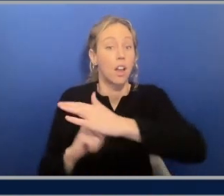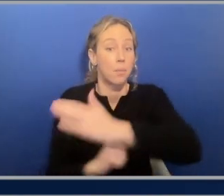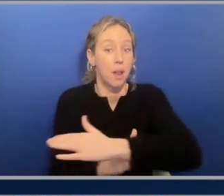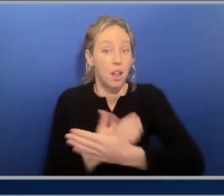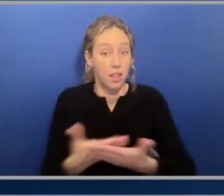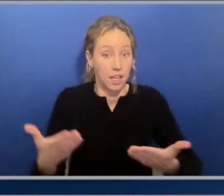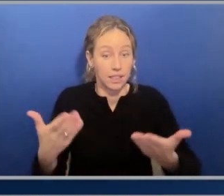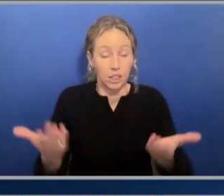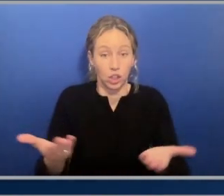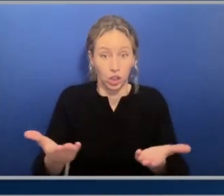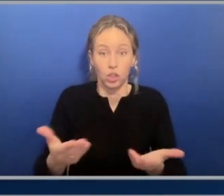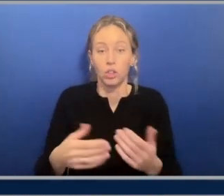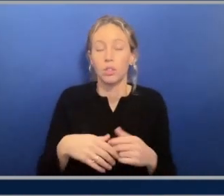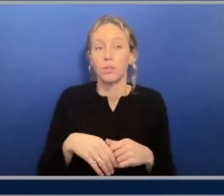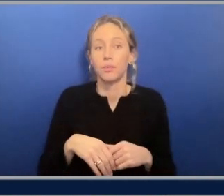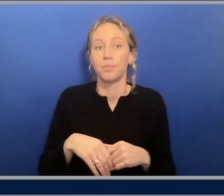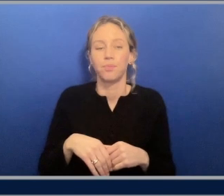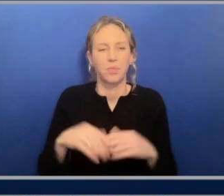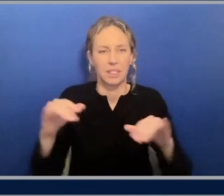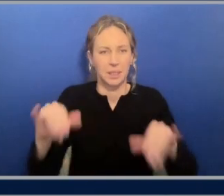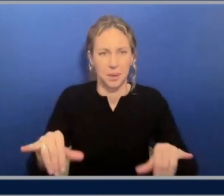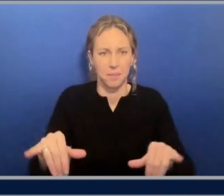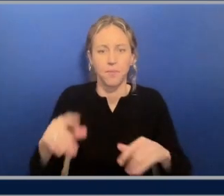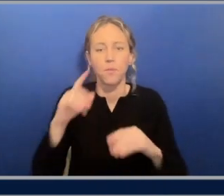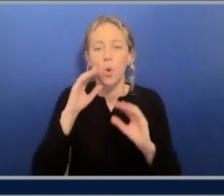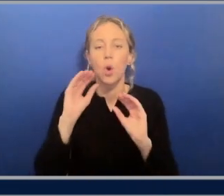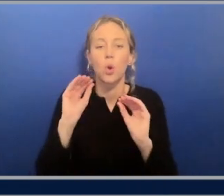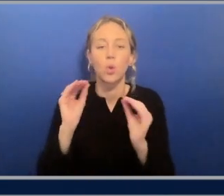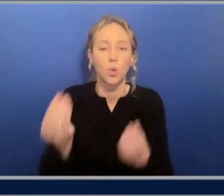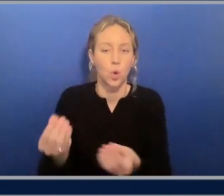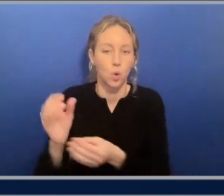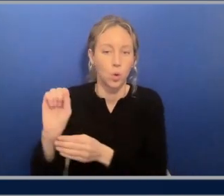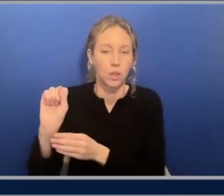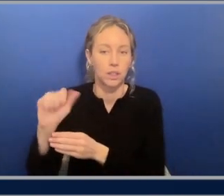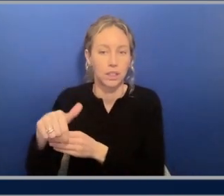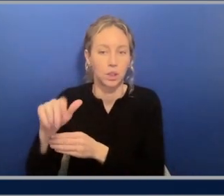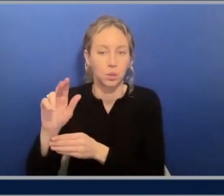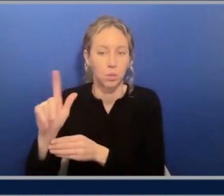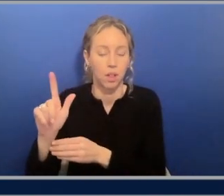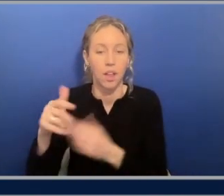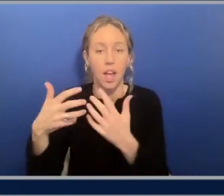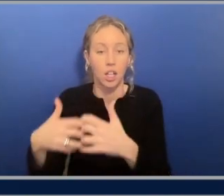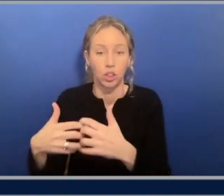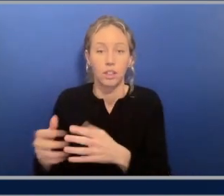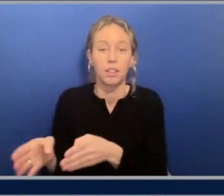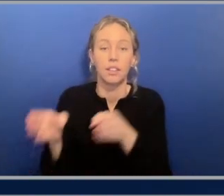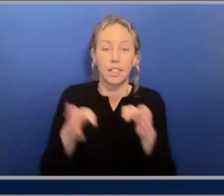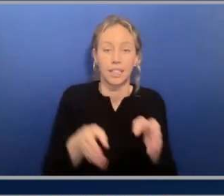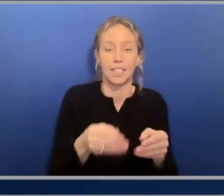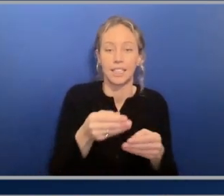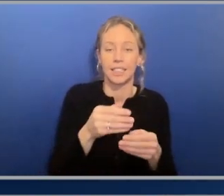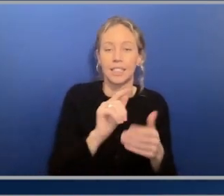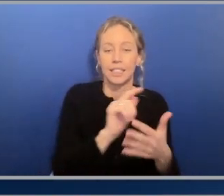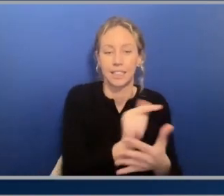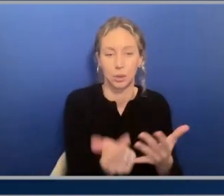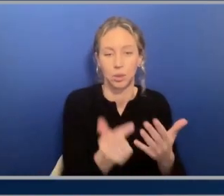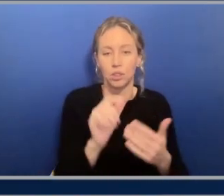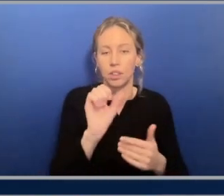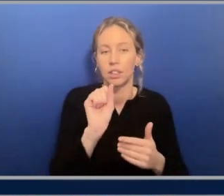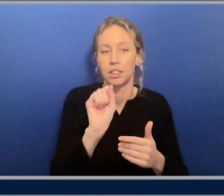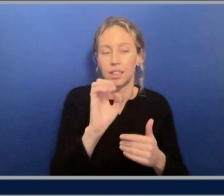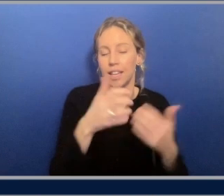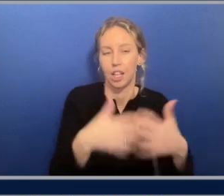right? When it comes to a NoSQL engine and a relational engine, right? So if you're looking for a very simple key value store,